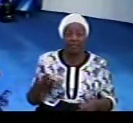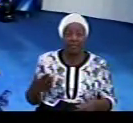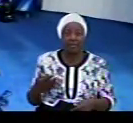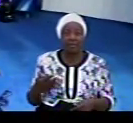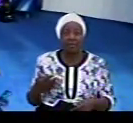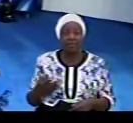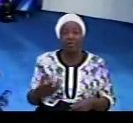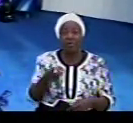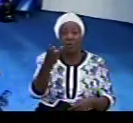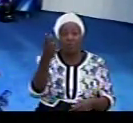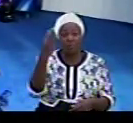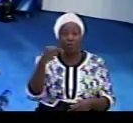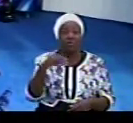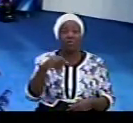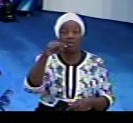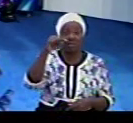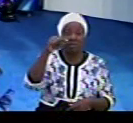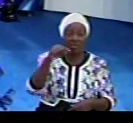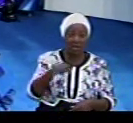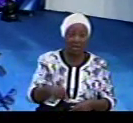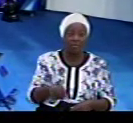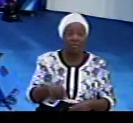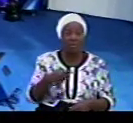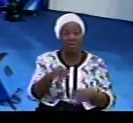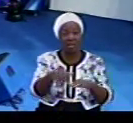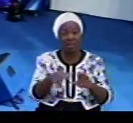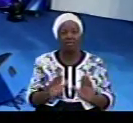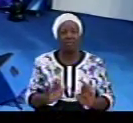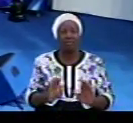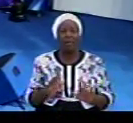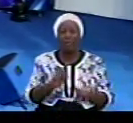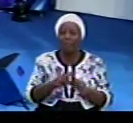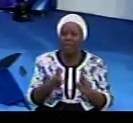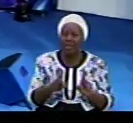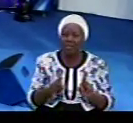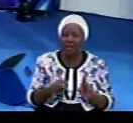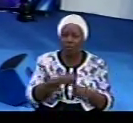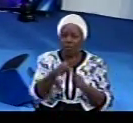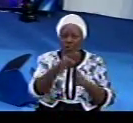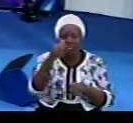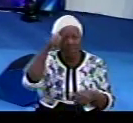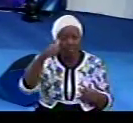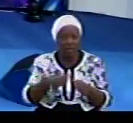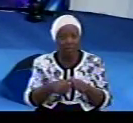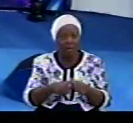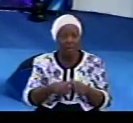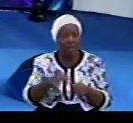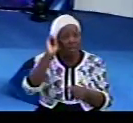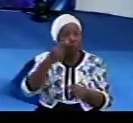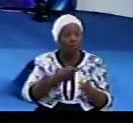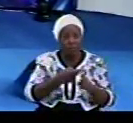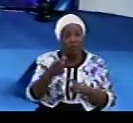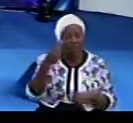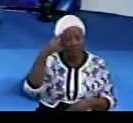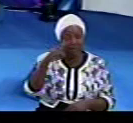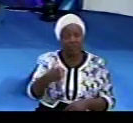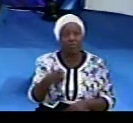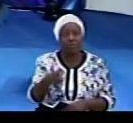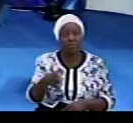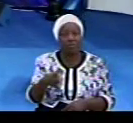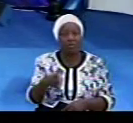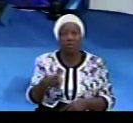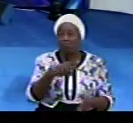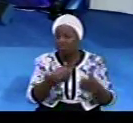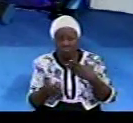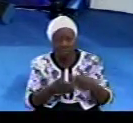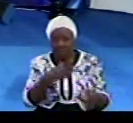was down the drain. But when you remember, he was wounded for you. Whatever the